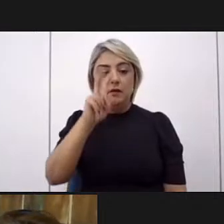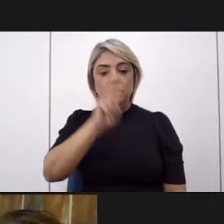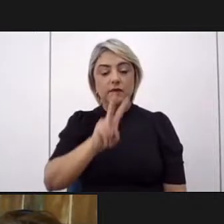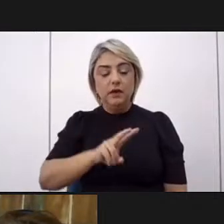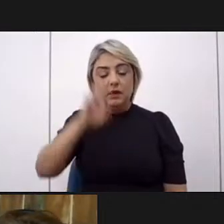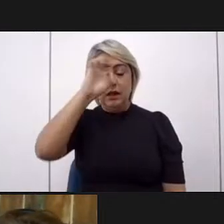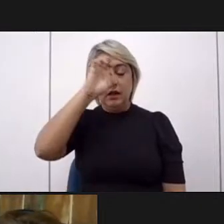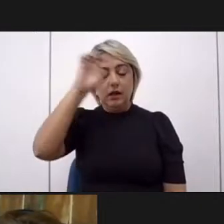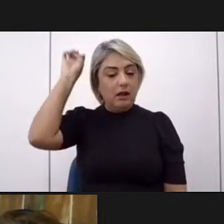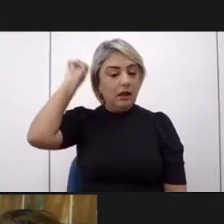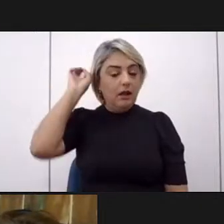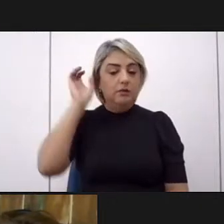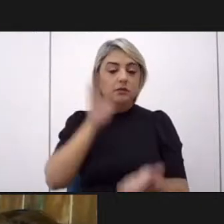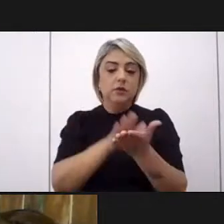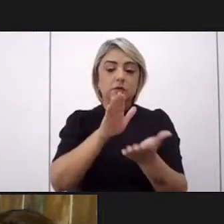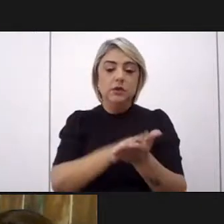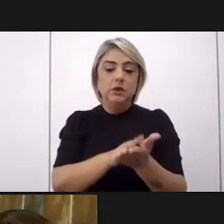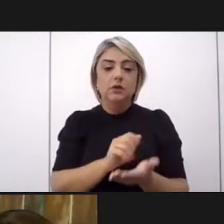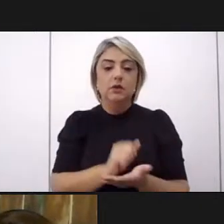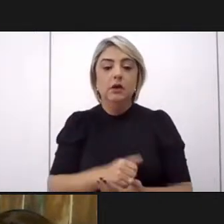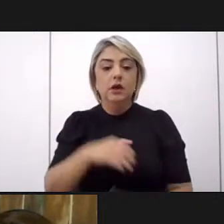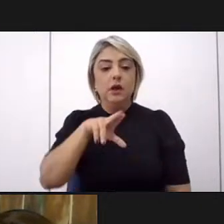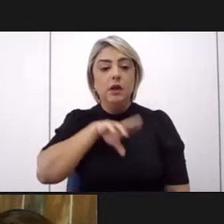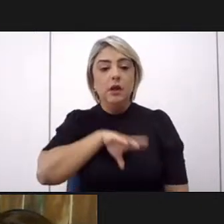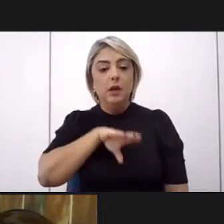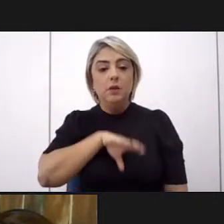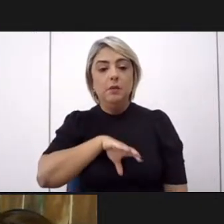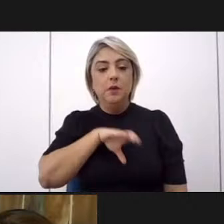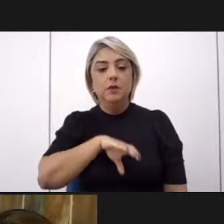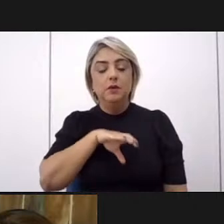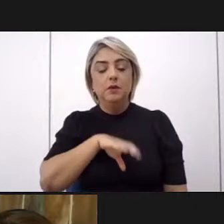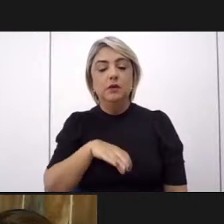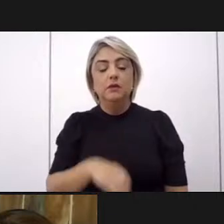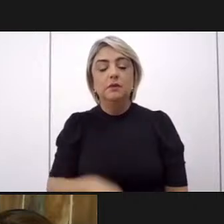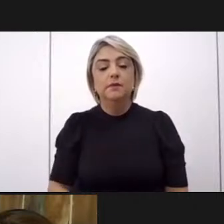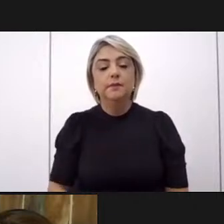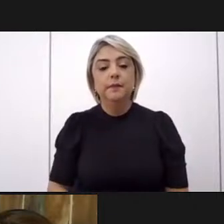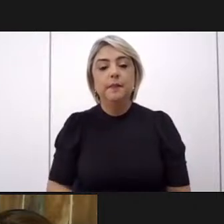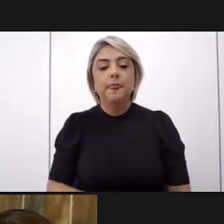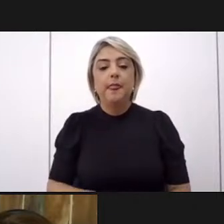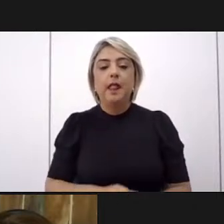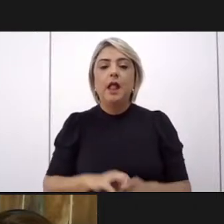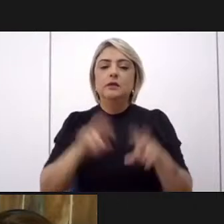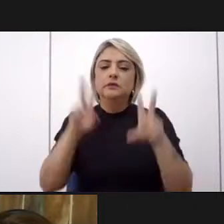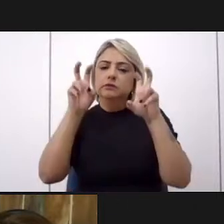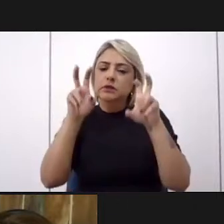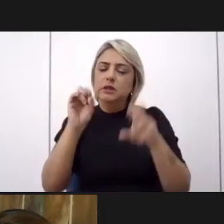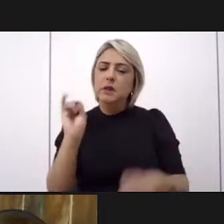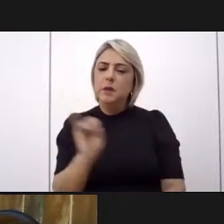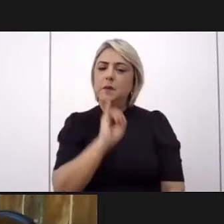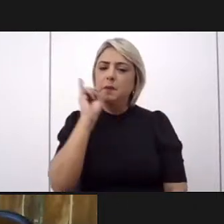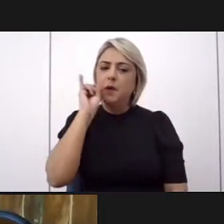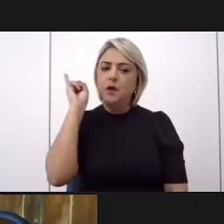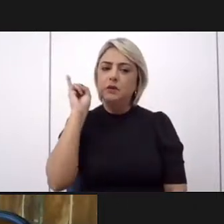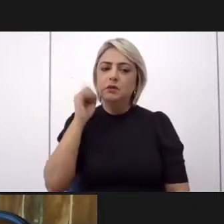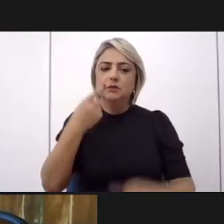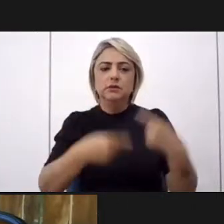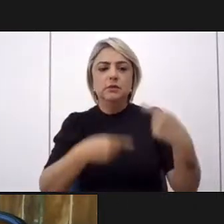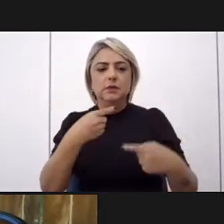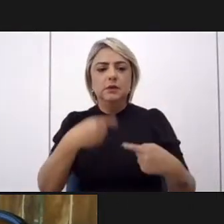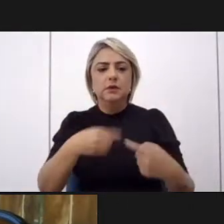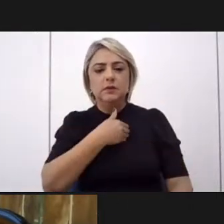published in Portuguese important titles in the public policy area.